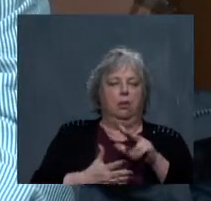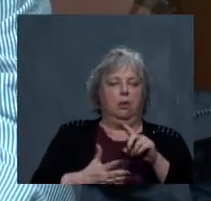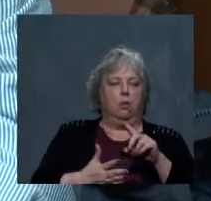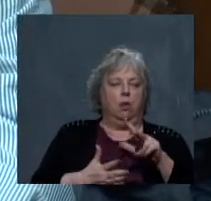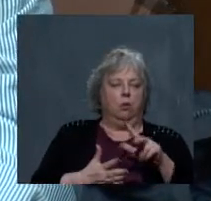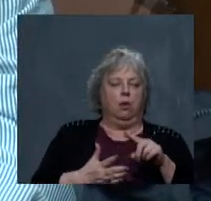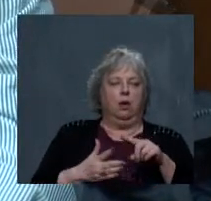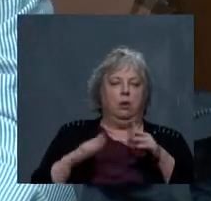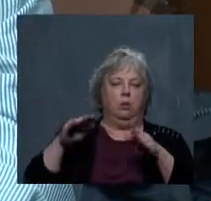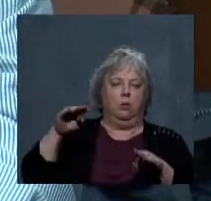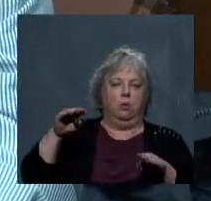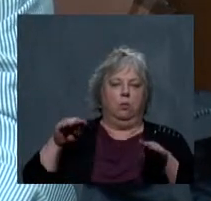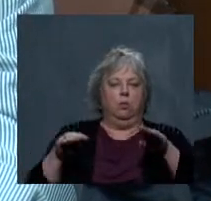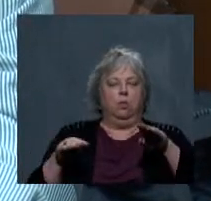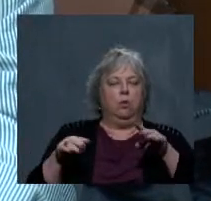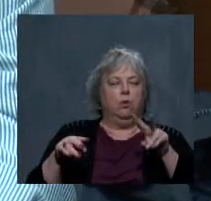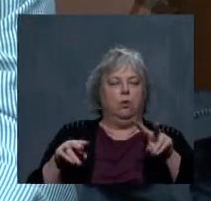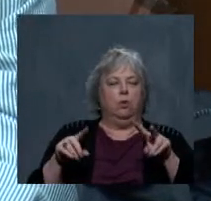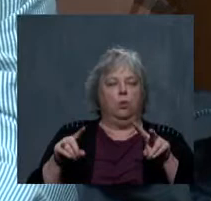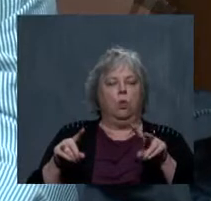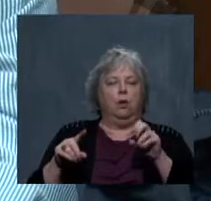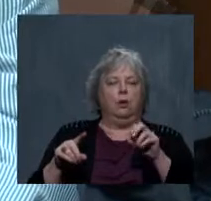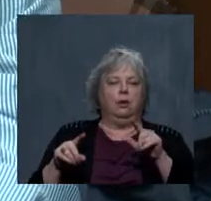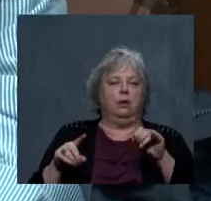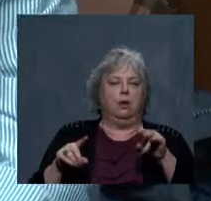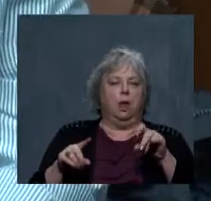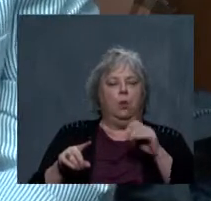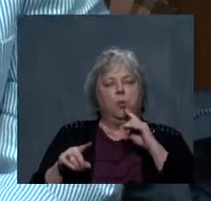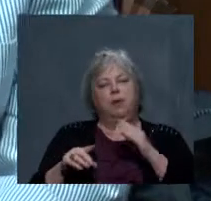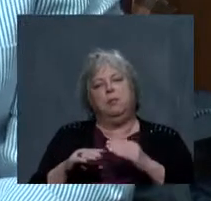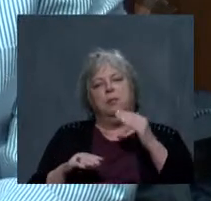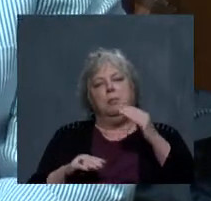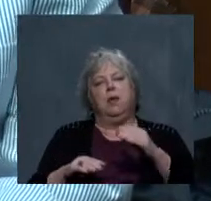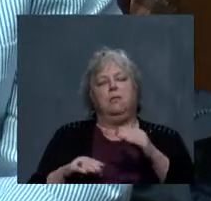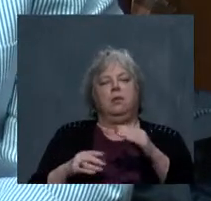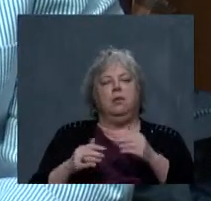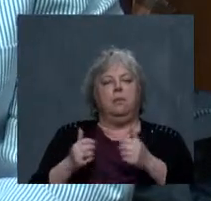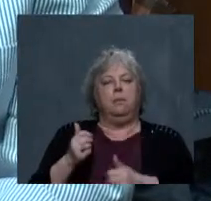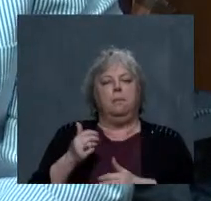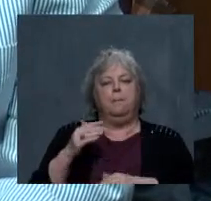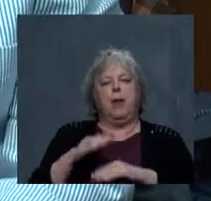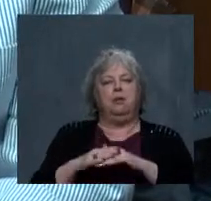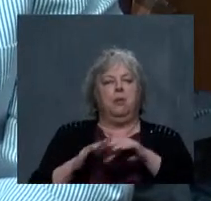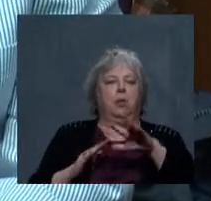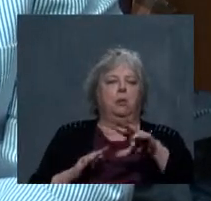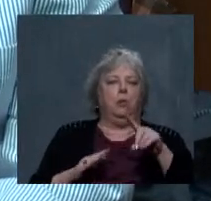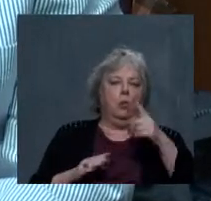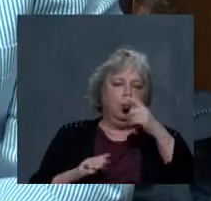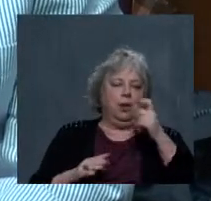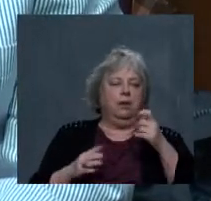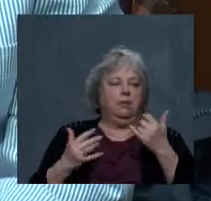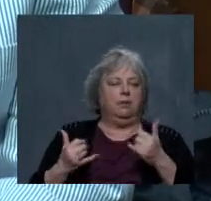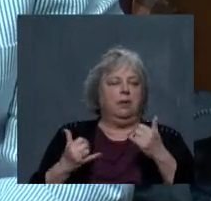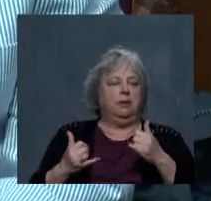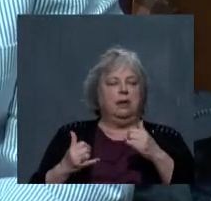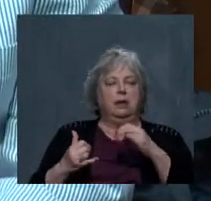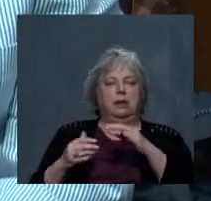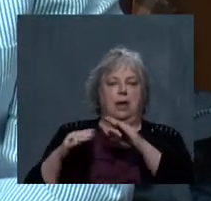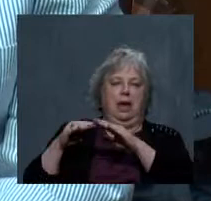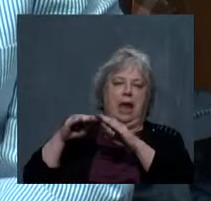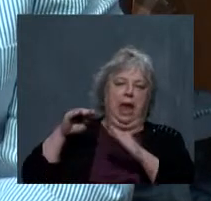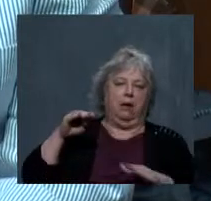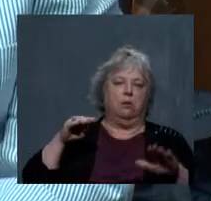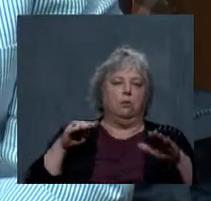to grade to a 2-to-1 slope, which exceeds the maximum 3-to-1 slope due to the existing angles of the shale plain.